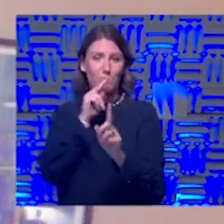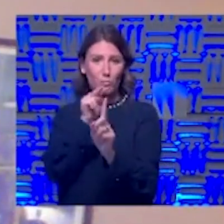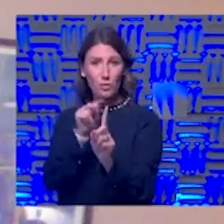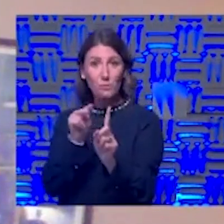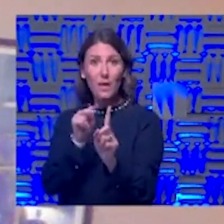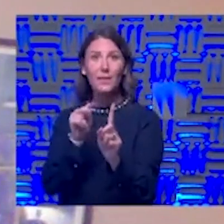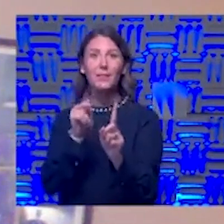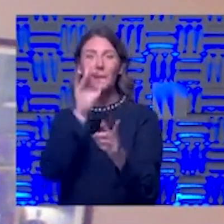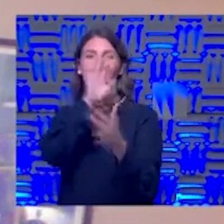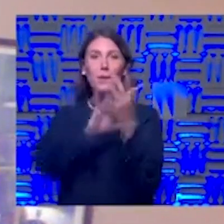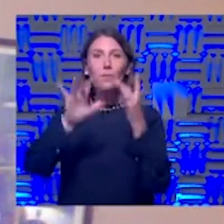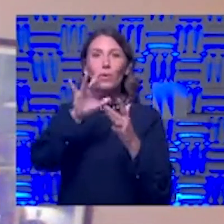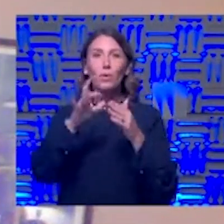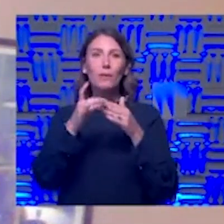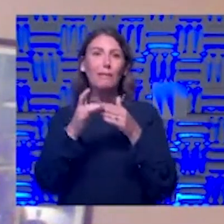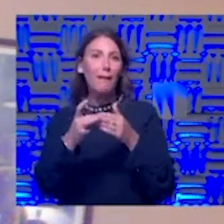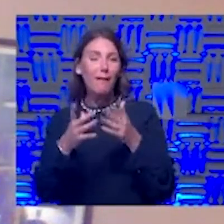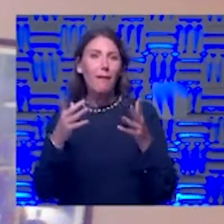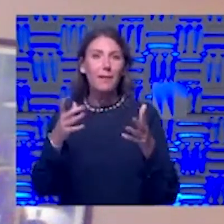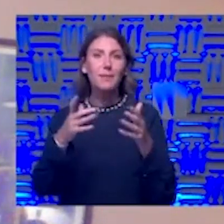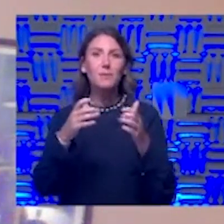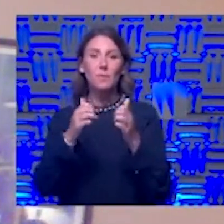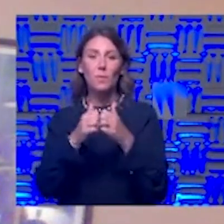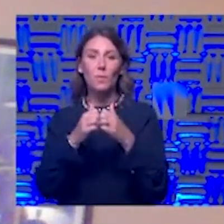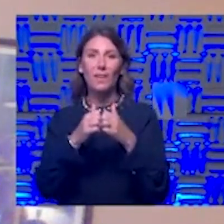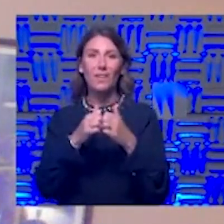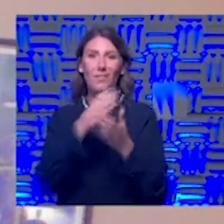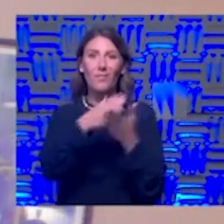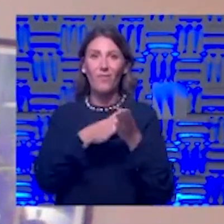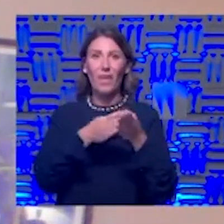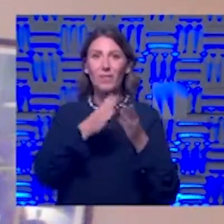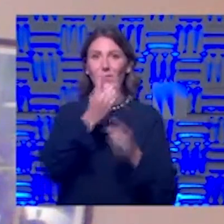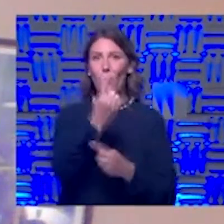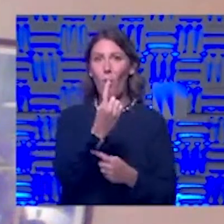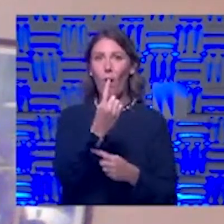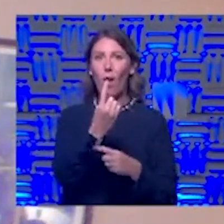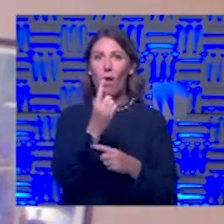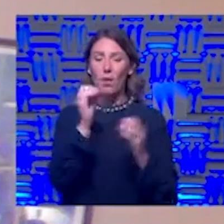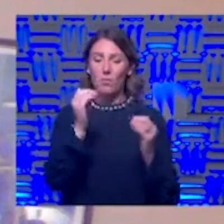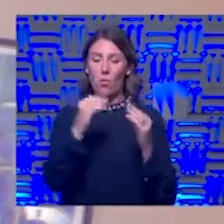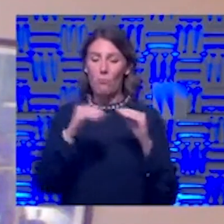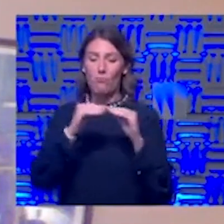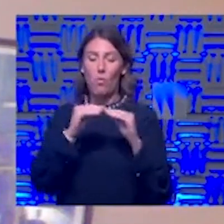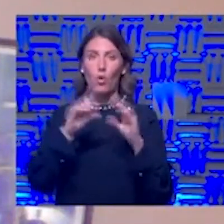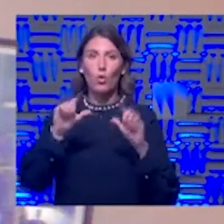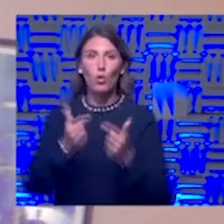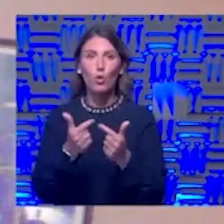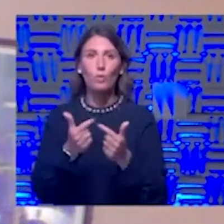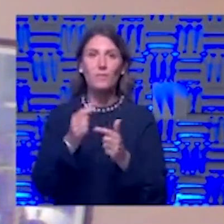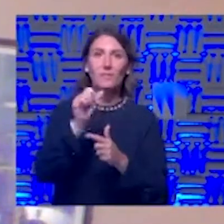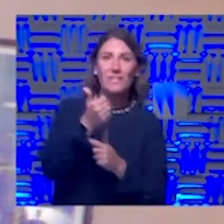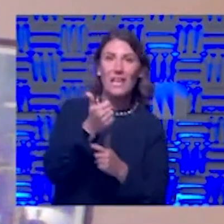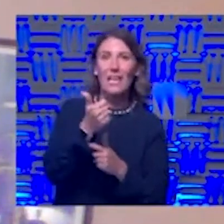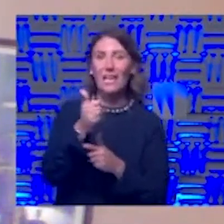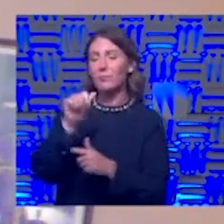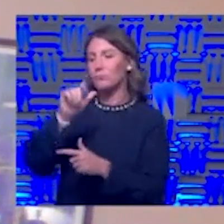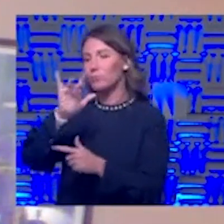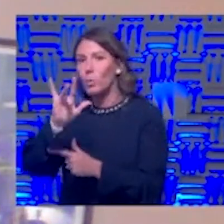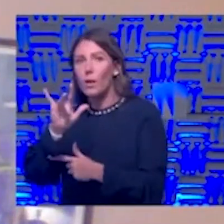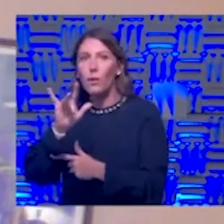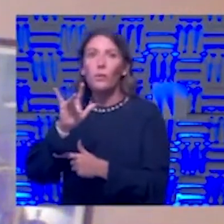people about, I think in phase 1, we were talking about no more than groups of 10, phase 2, 25, phase